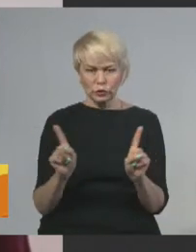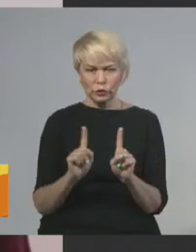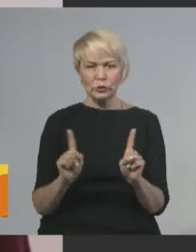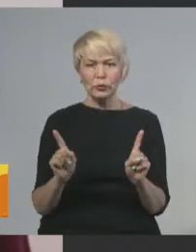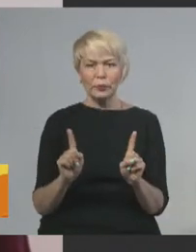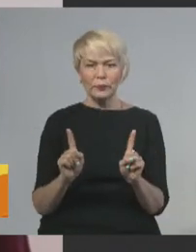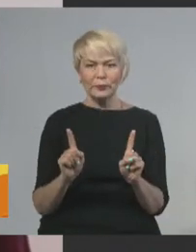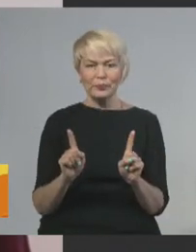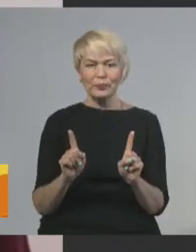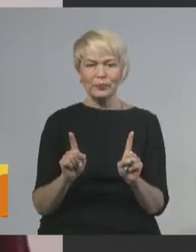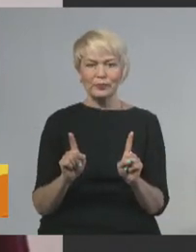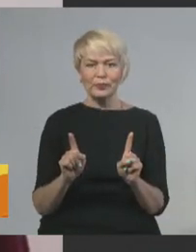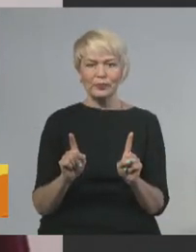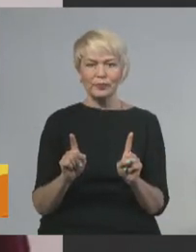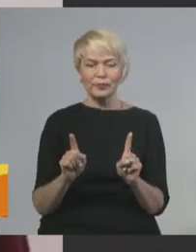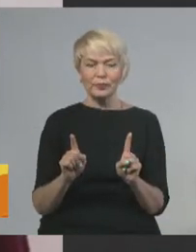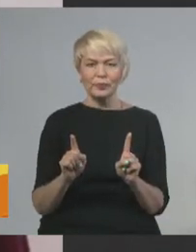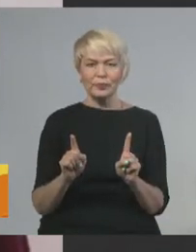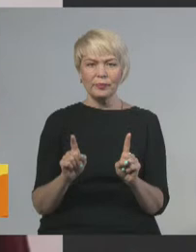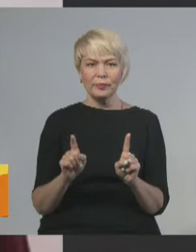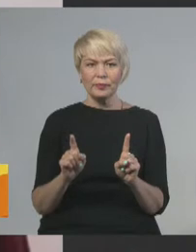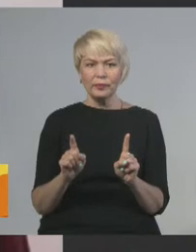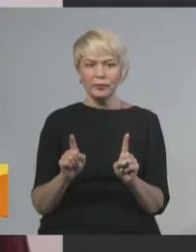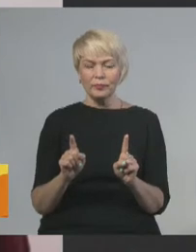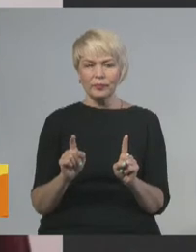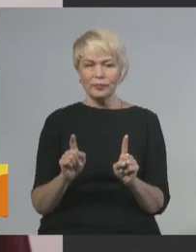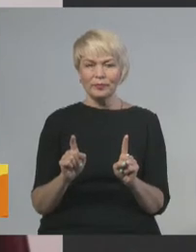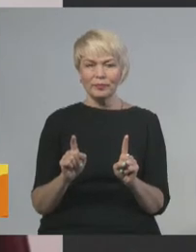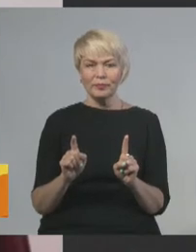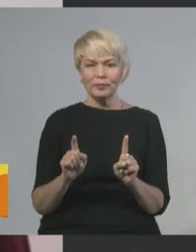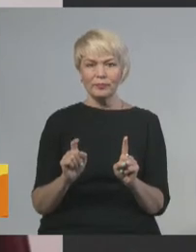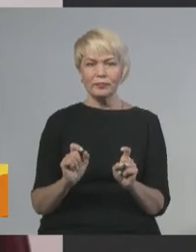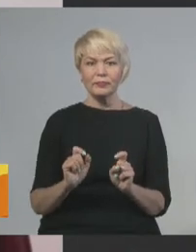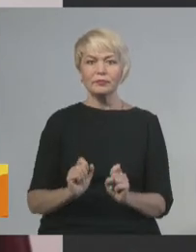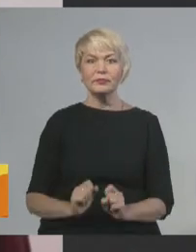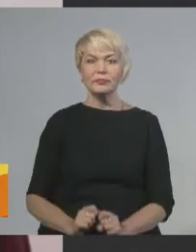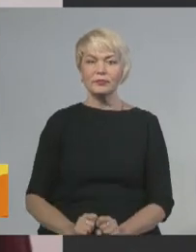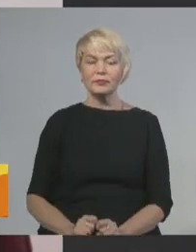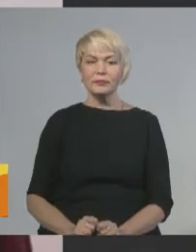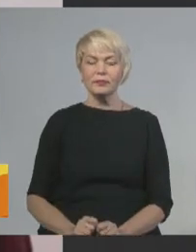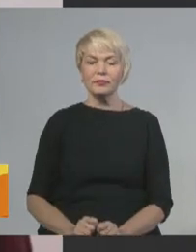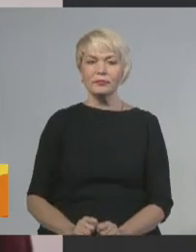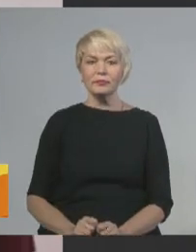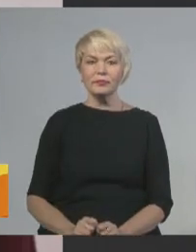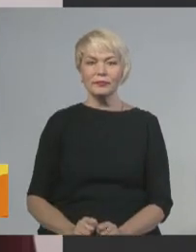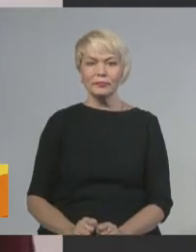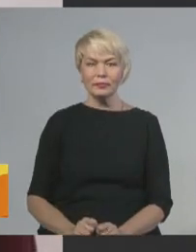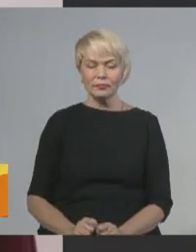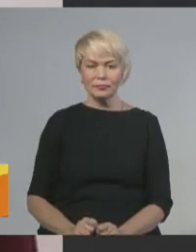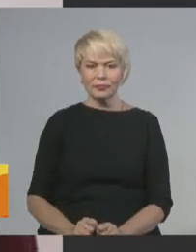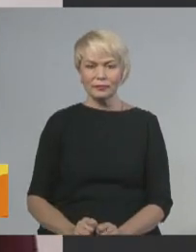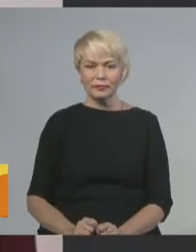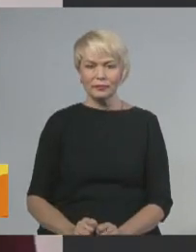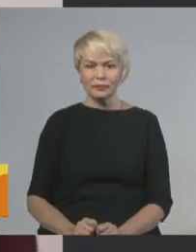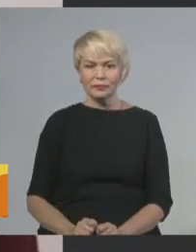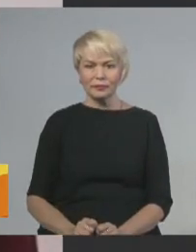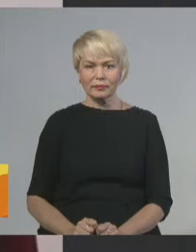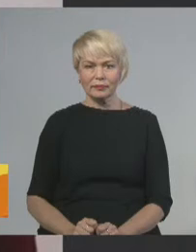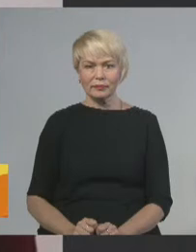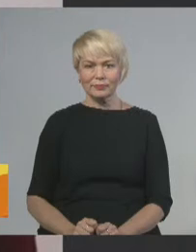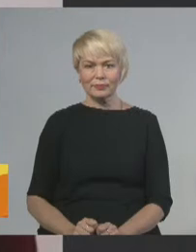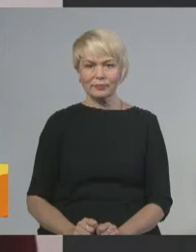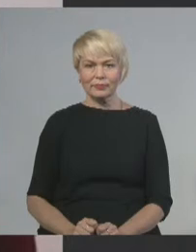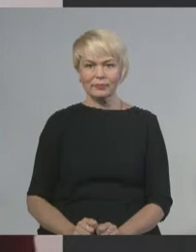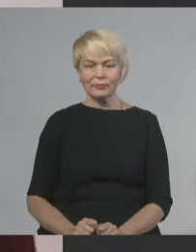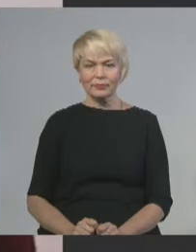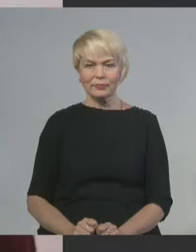guess uh in the last months and years so nothing new with the coveted course